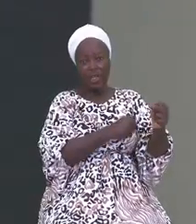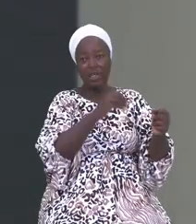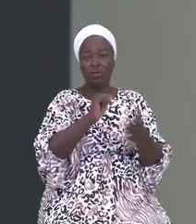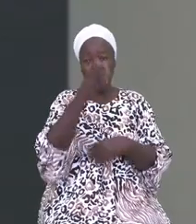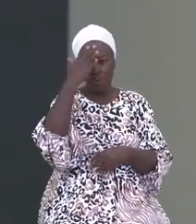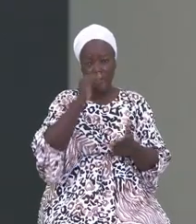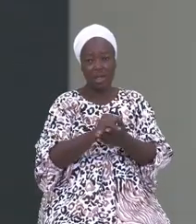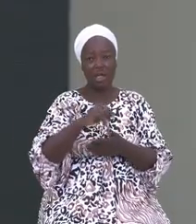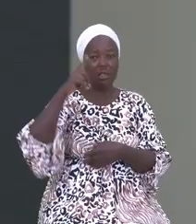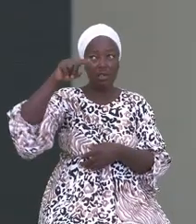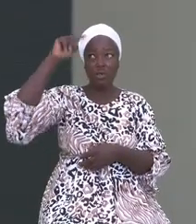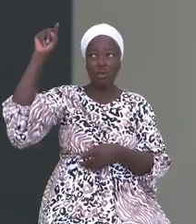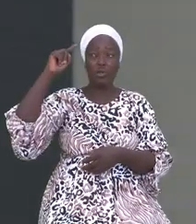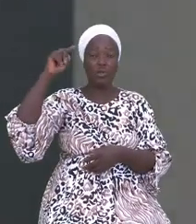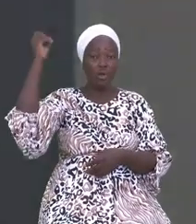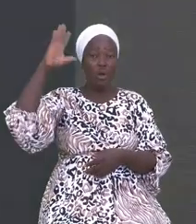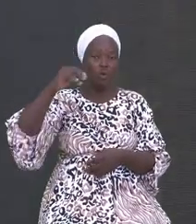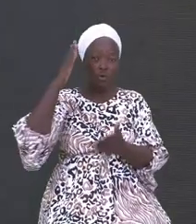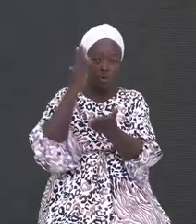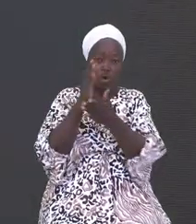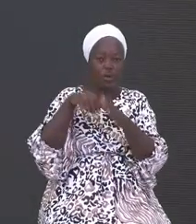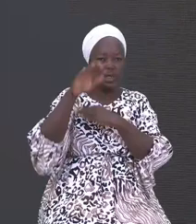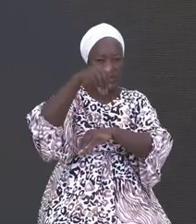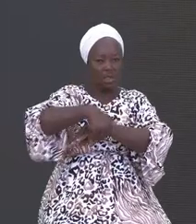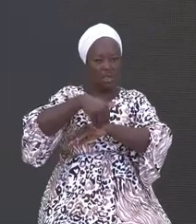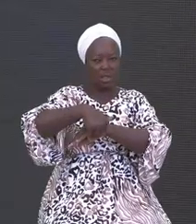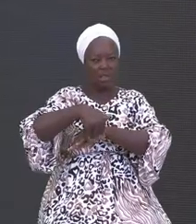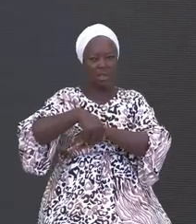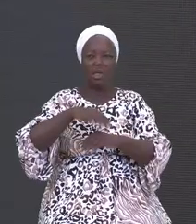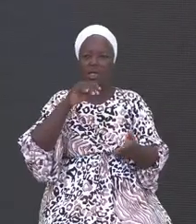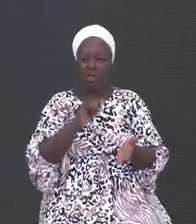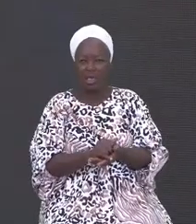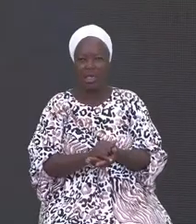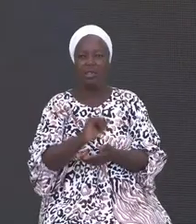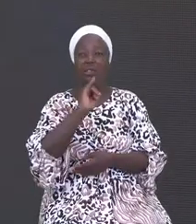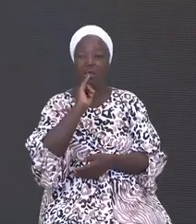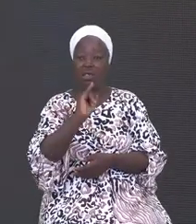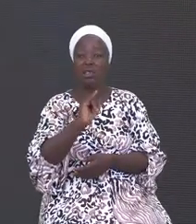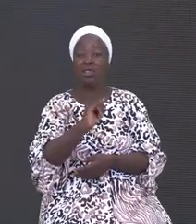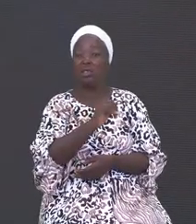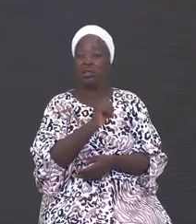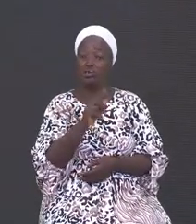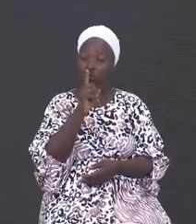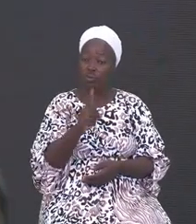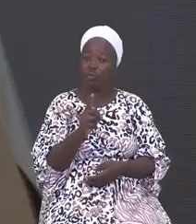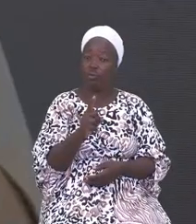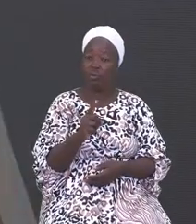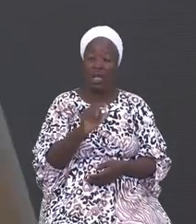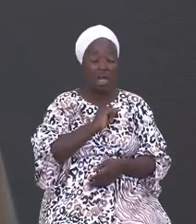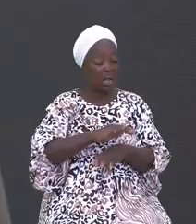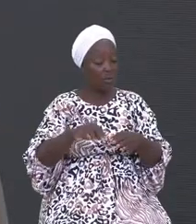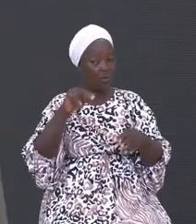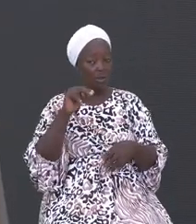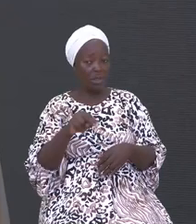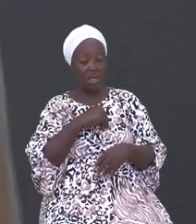sun will set in the night. That is a fact. I do not need